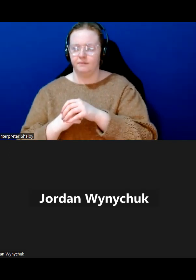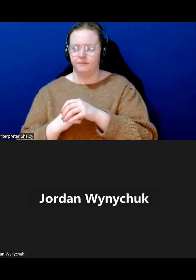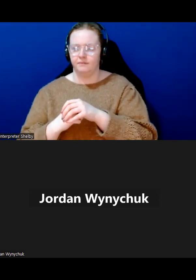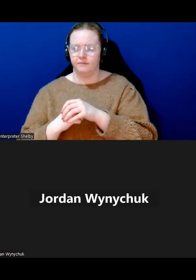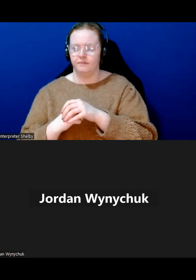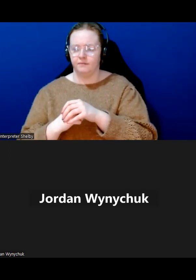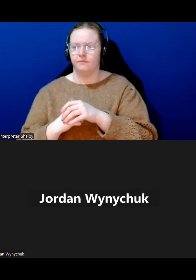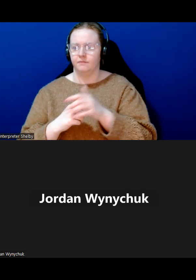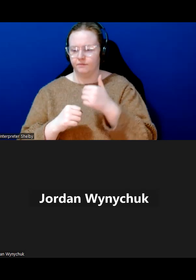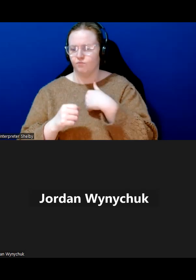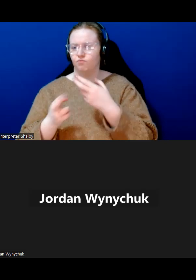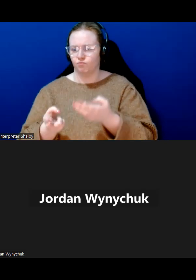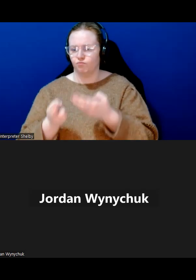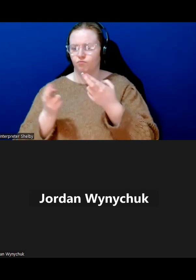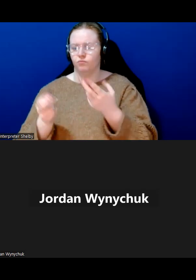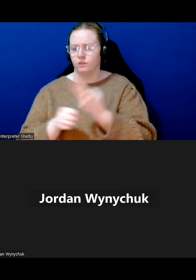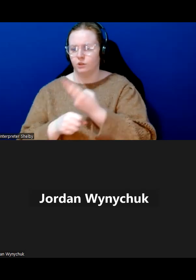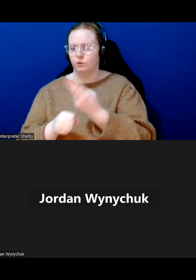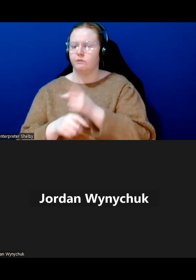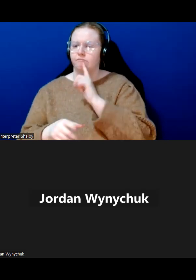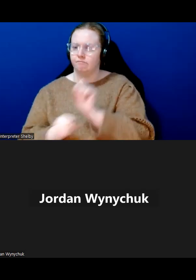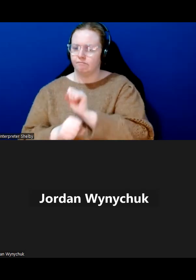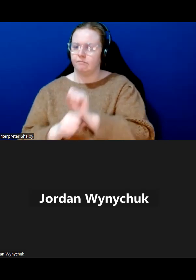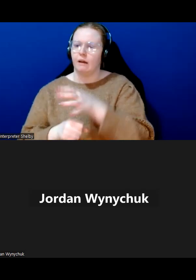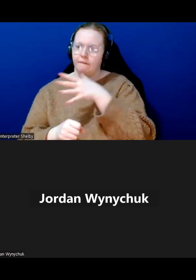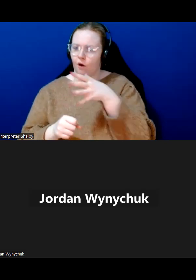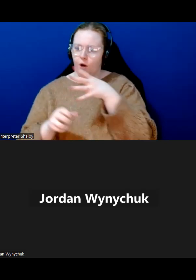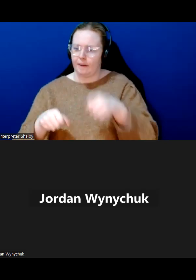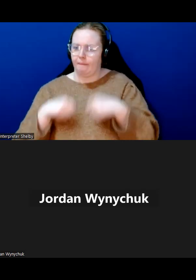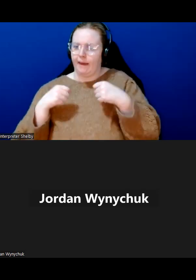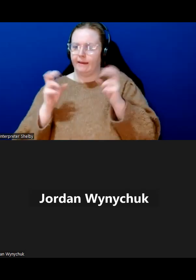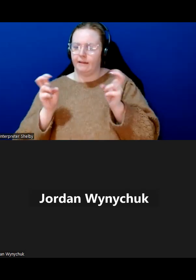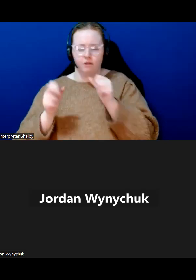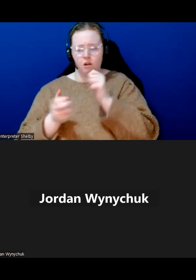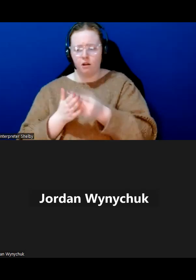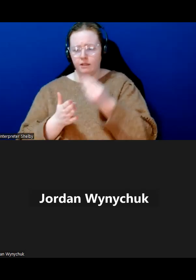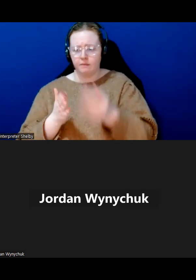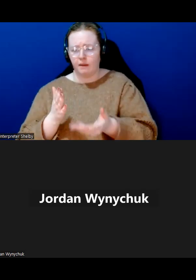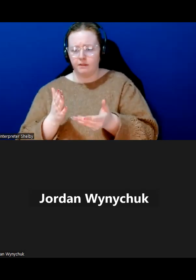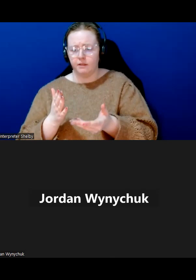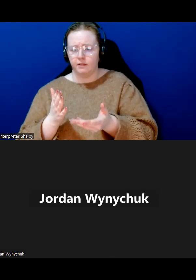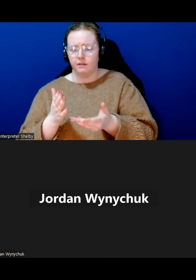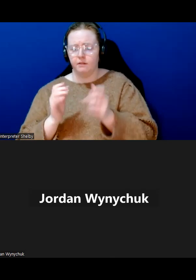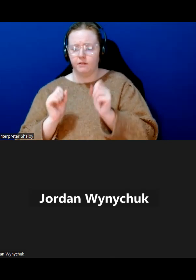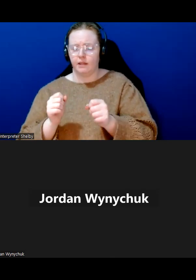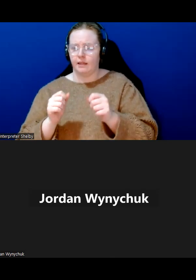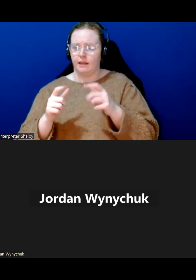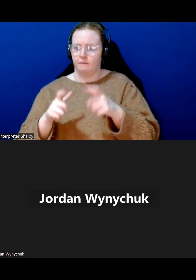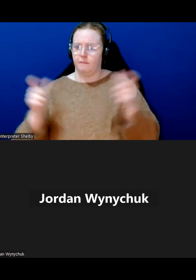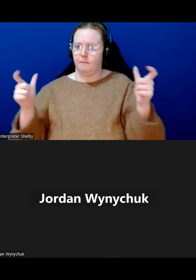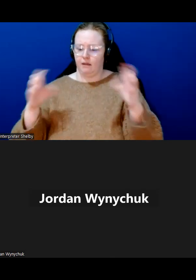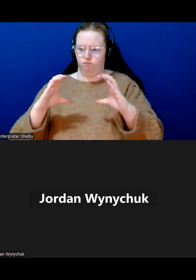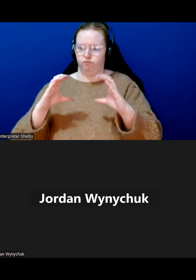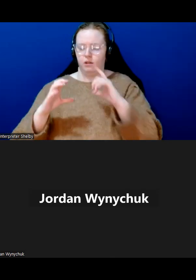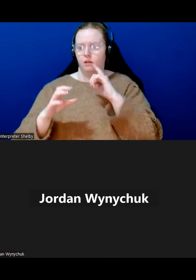I'd probably go with the agricultural blanket this year if you can find them. They're usually like not too expensive either. And you can usually get like a big roll and they last for